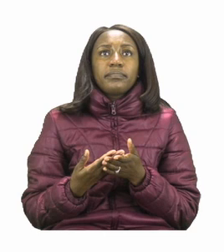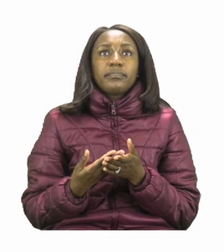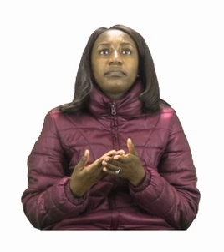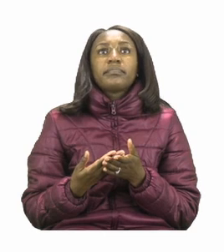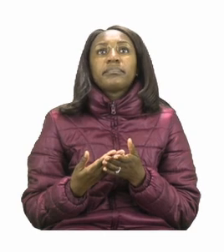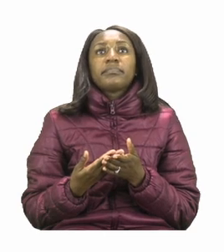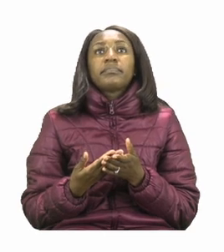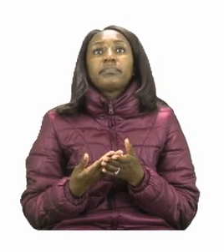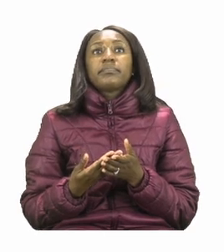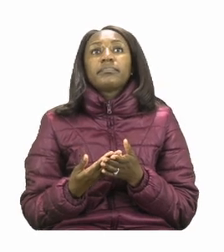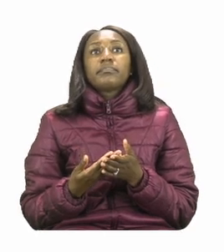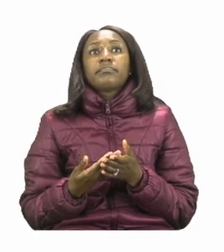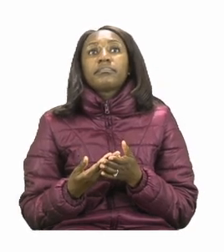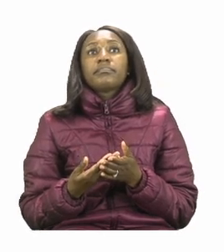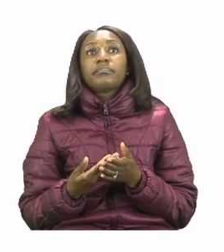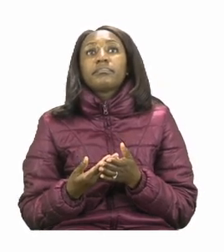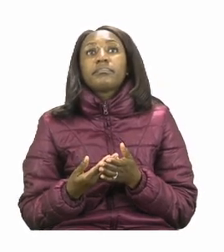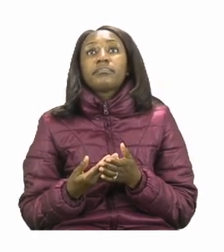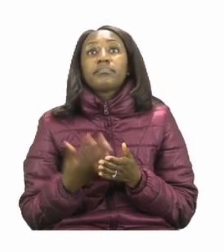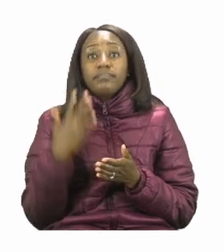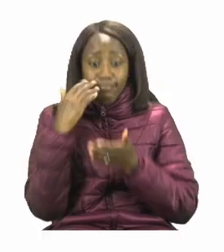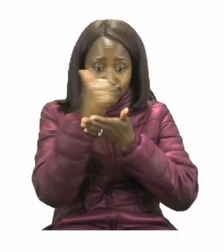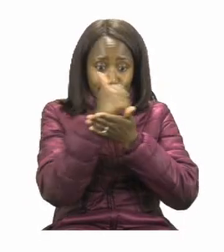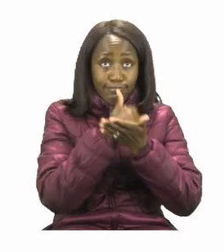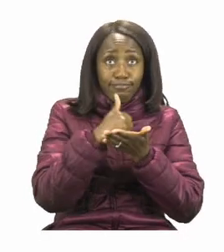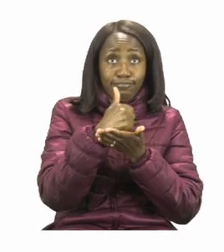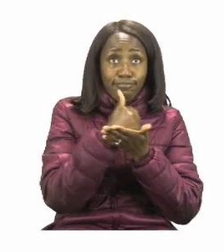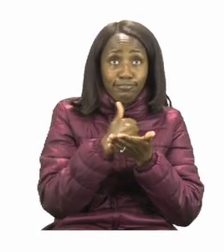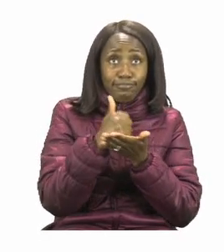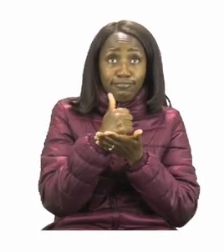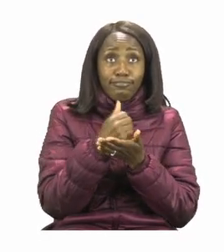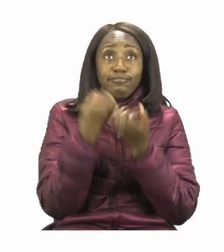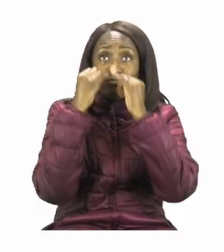Call for help when you are in trouble.